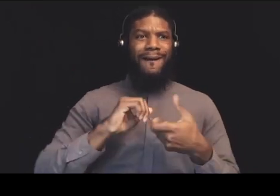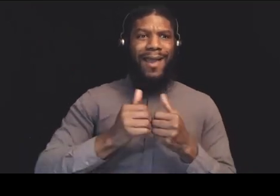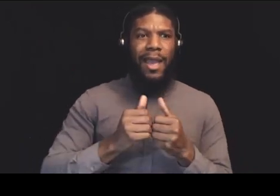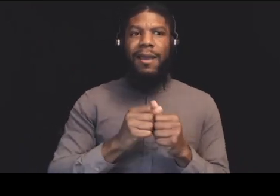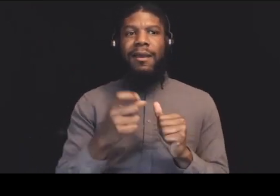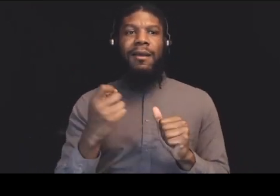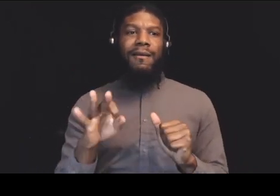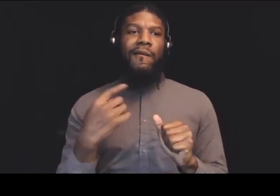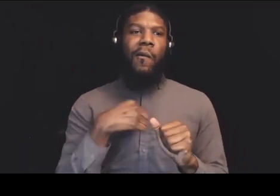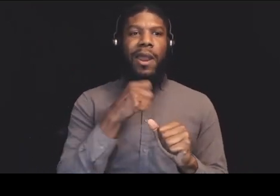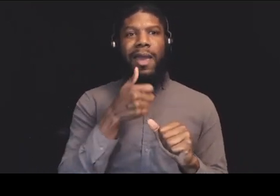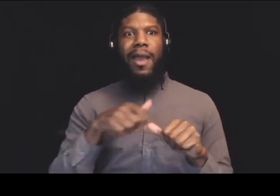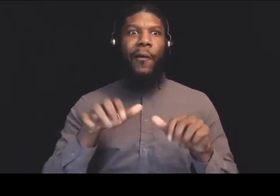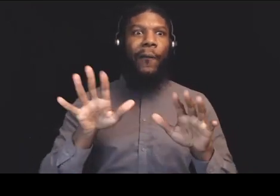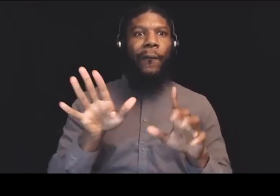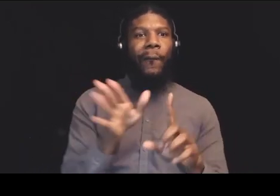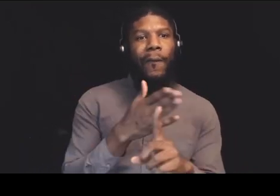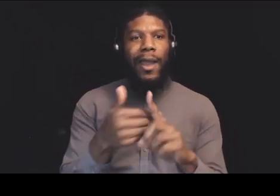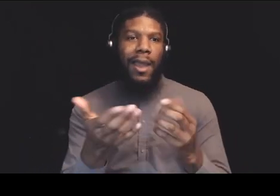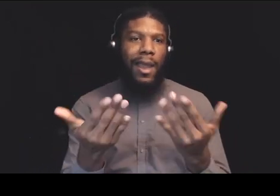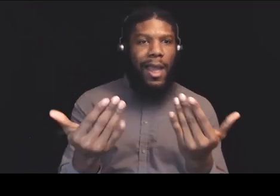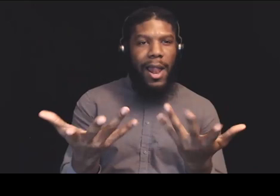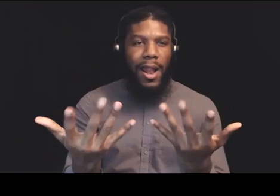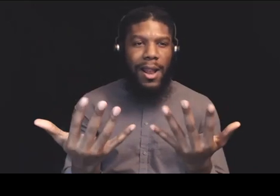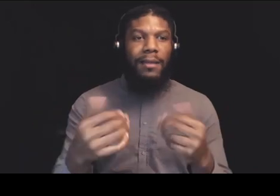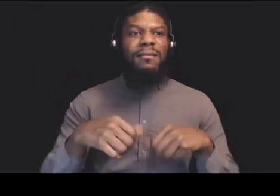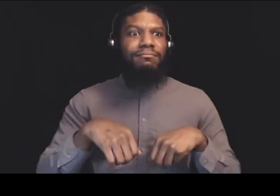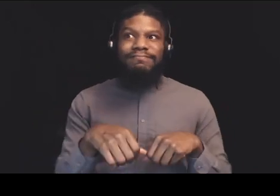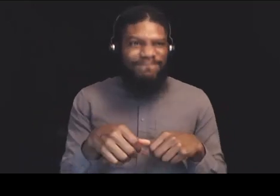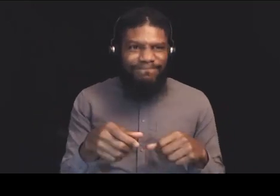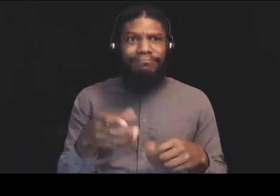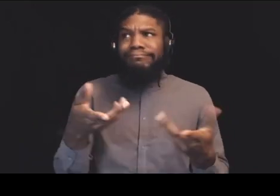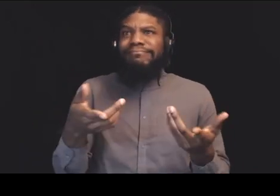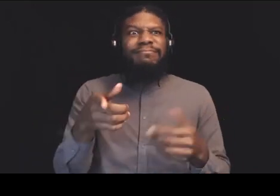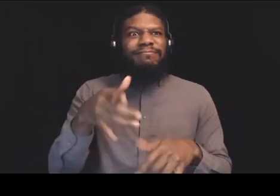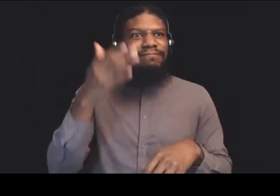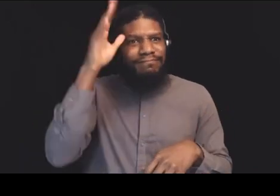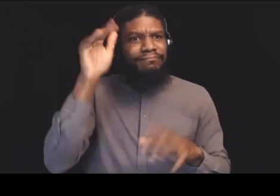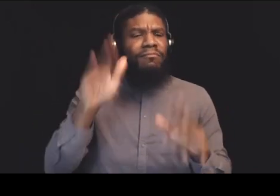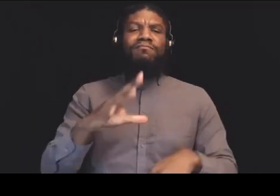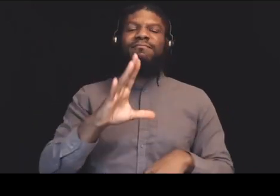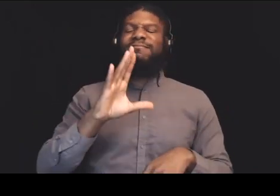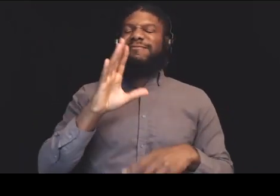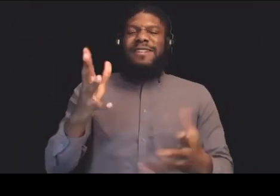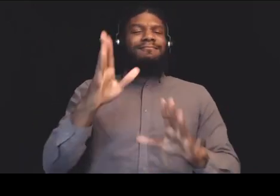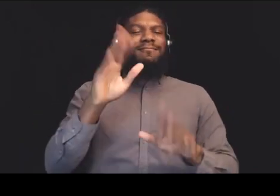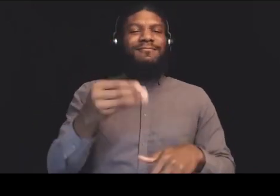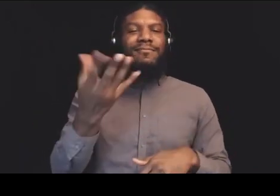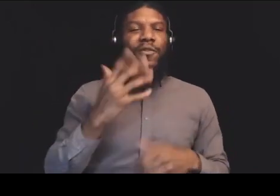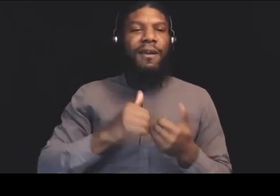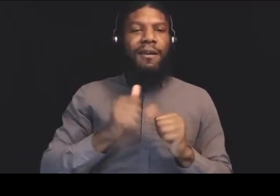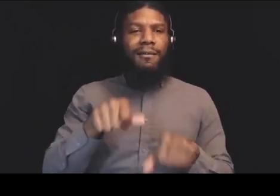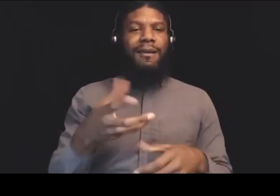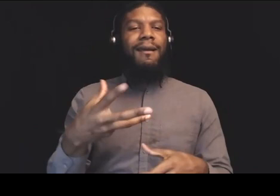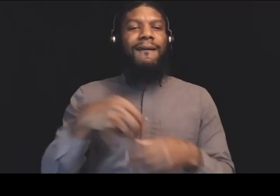and charm and exciting opportunities, please let us know how we might get you involved. And then finally, what